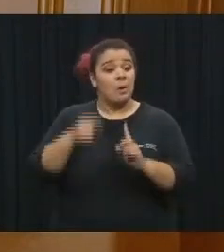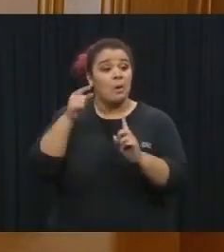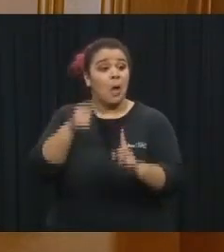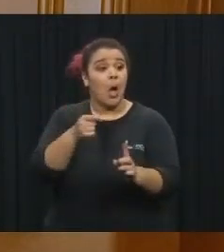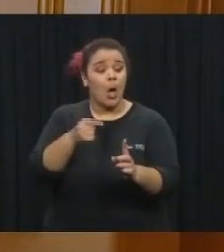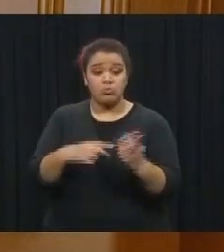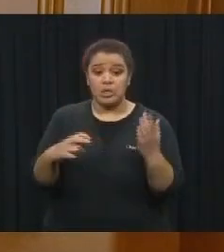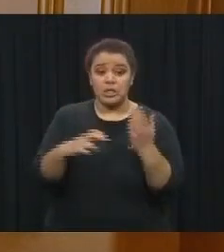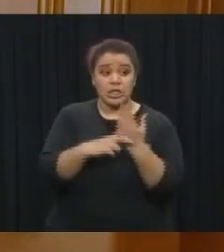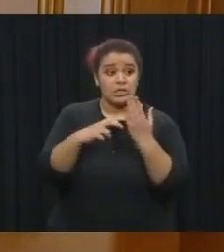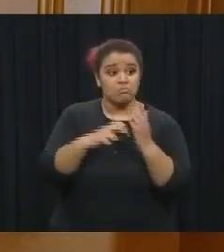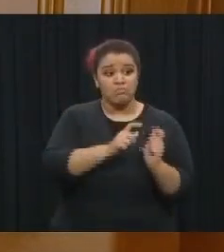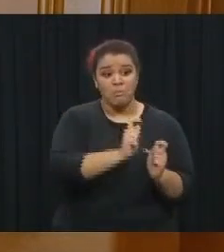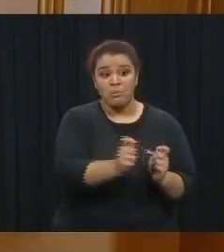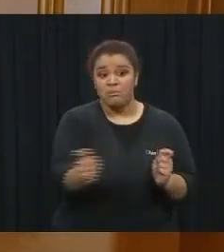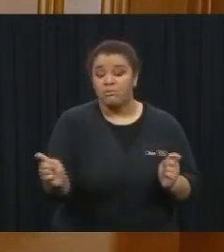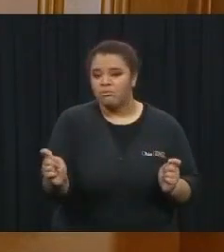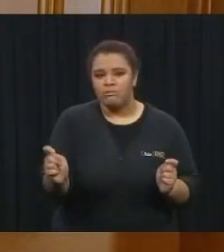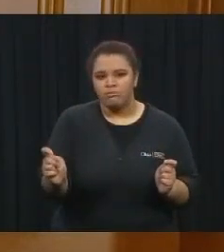issued.